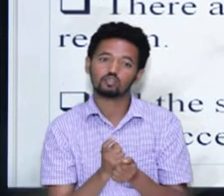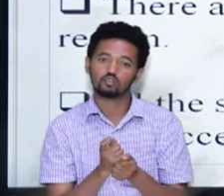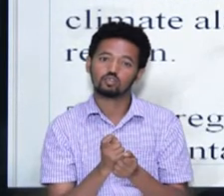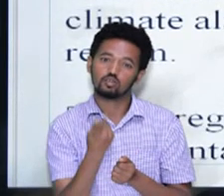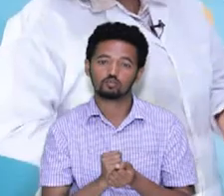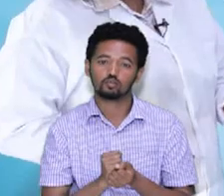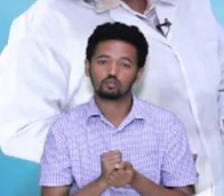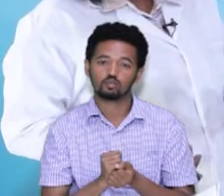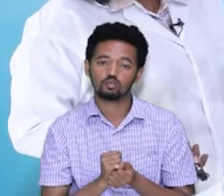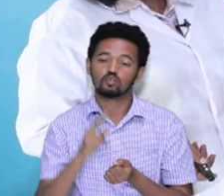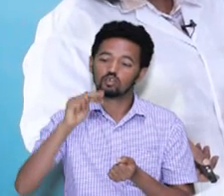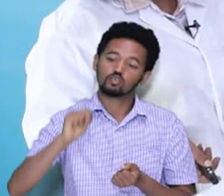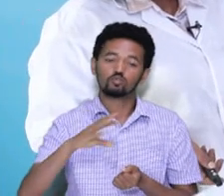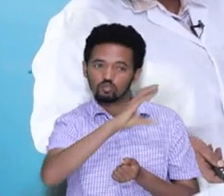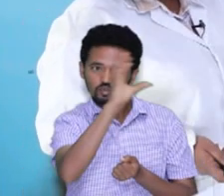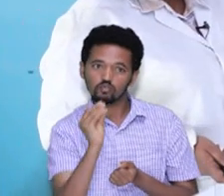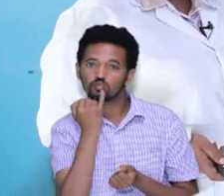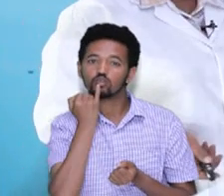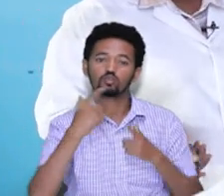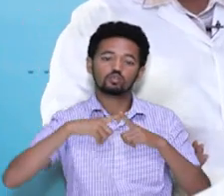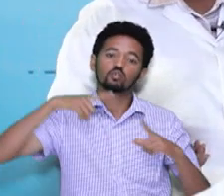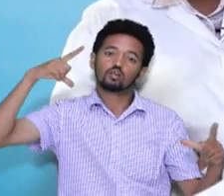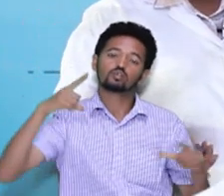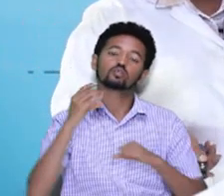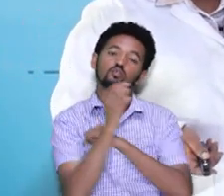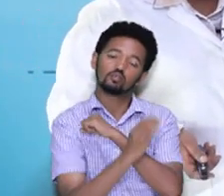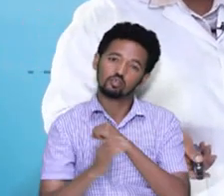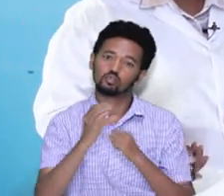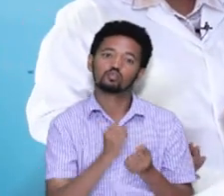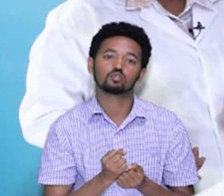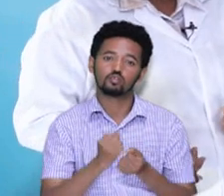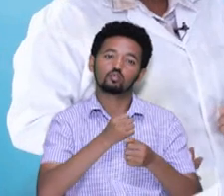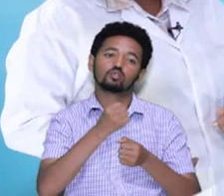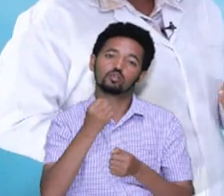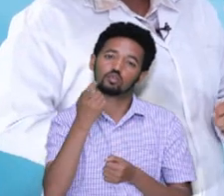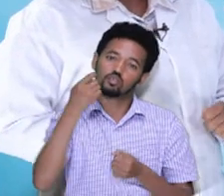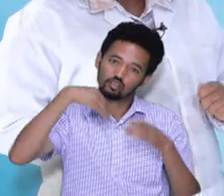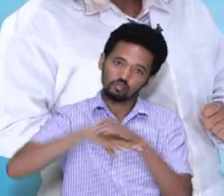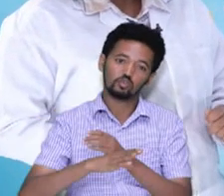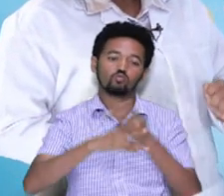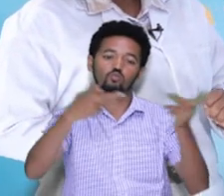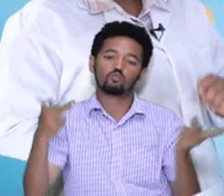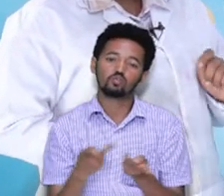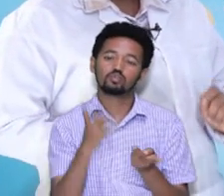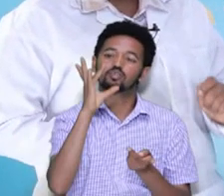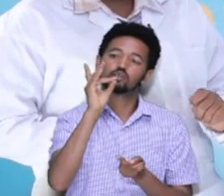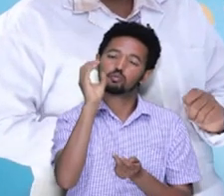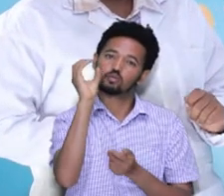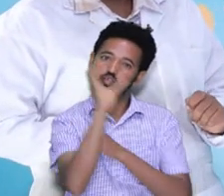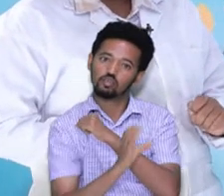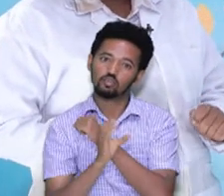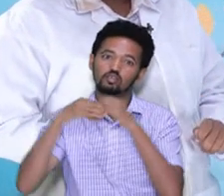sea. North Africa is the largest region in terms of area. There are 7 countries in